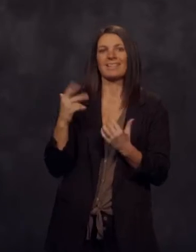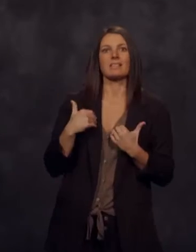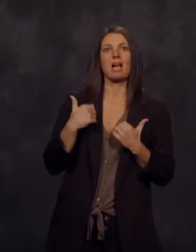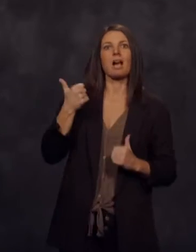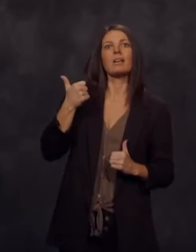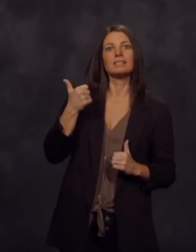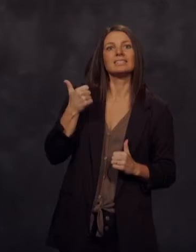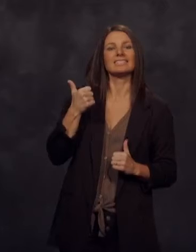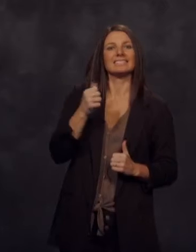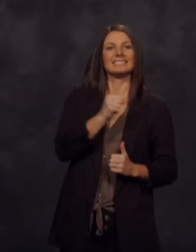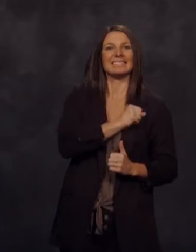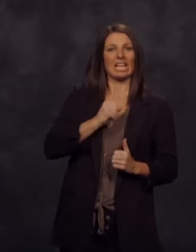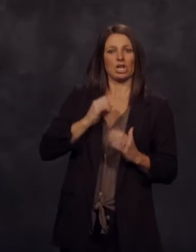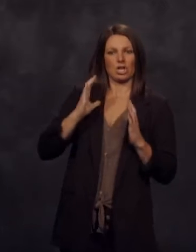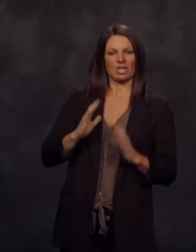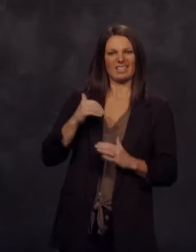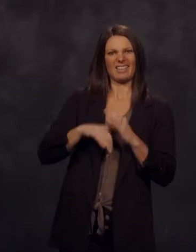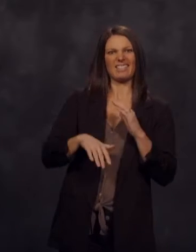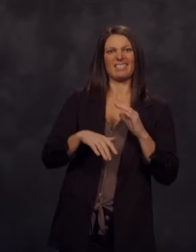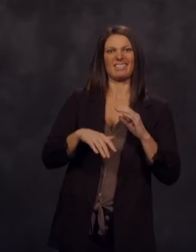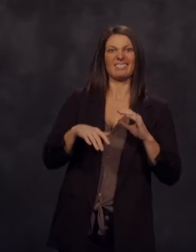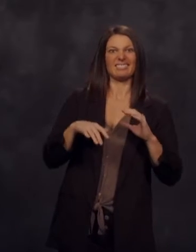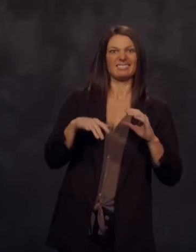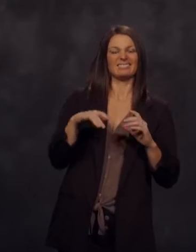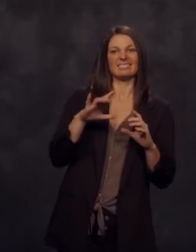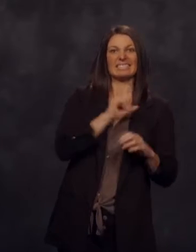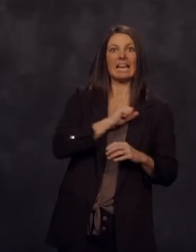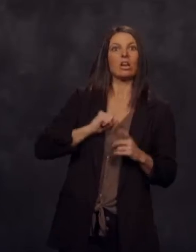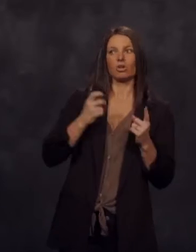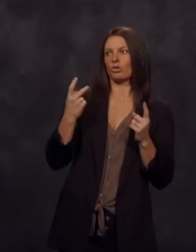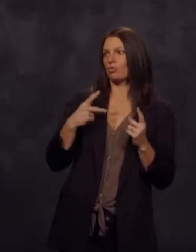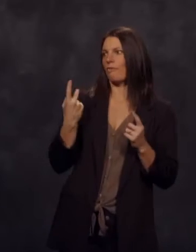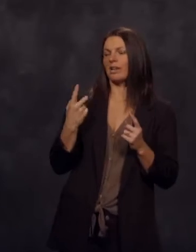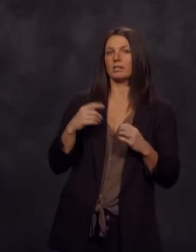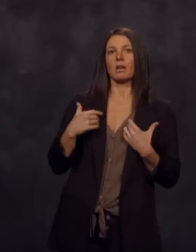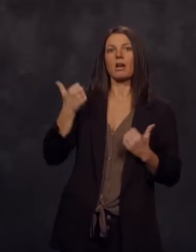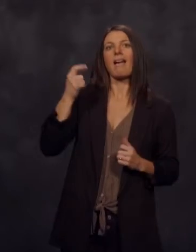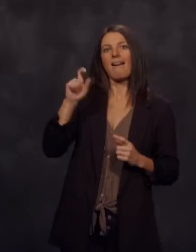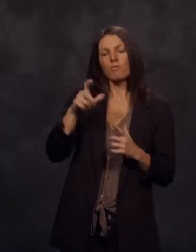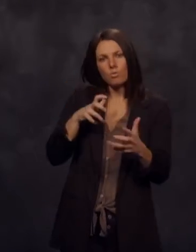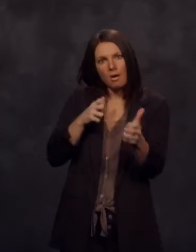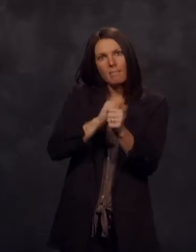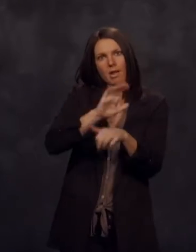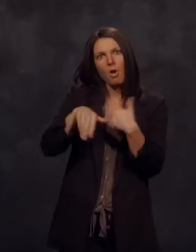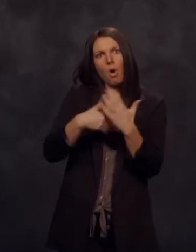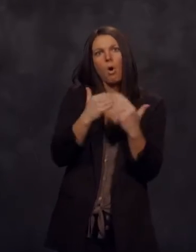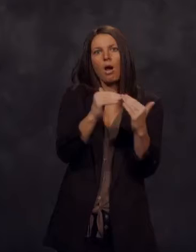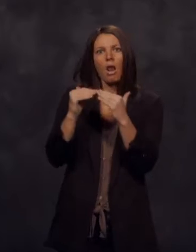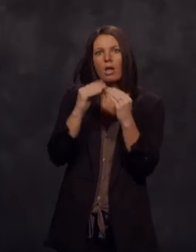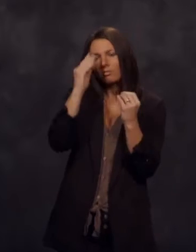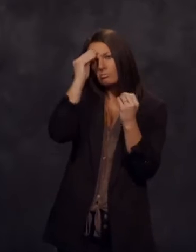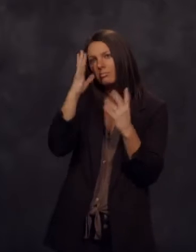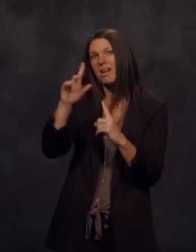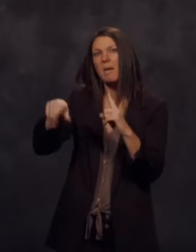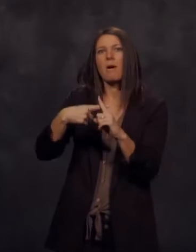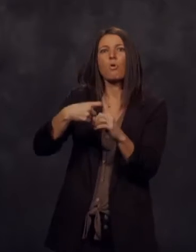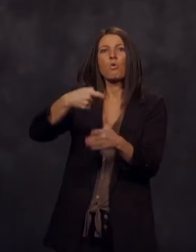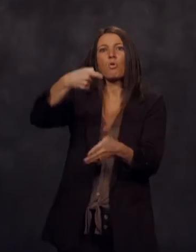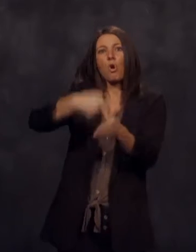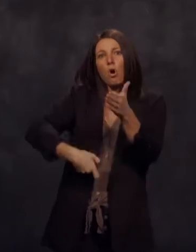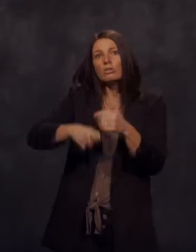Senate Democratic Caucus, actually in the whole Senate, and had to update and educate our colleagues about the cost of